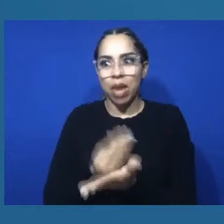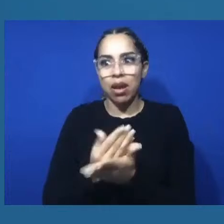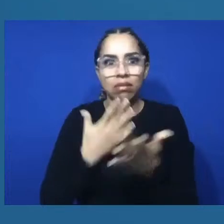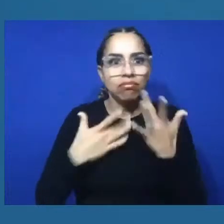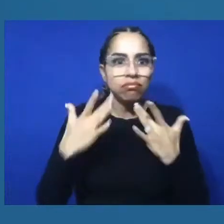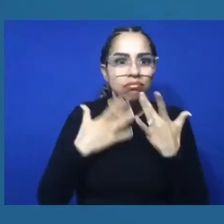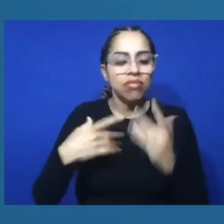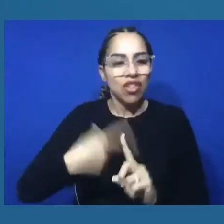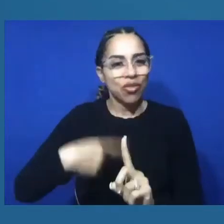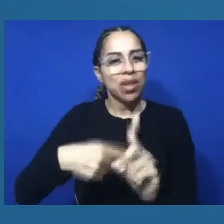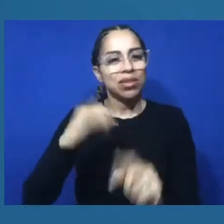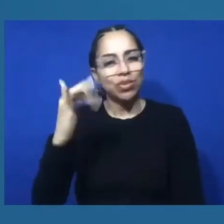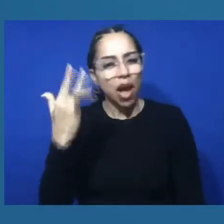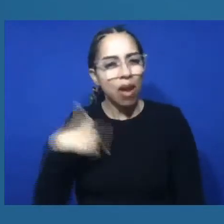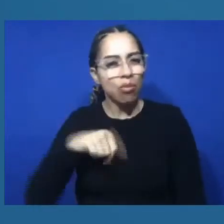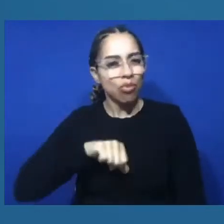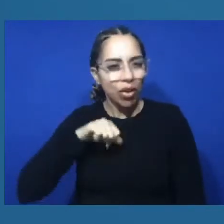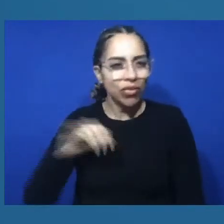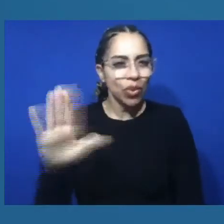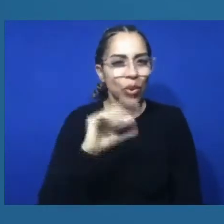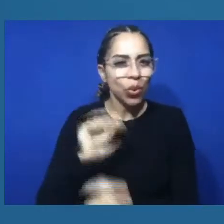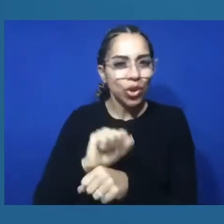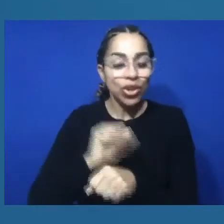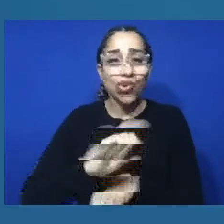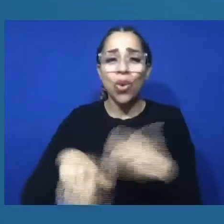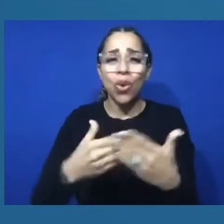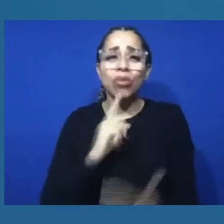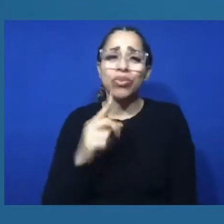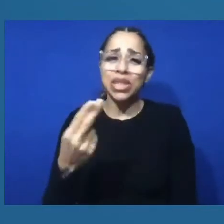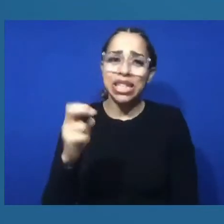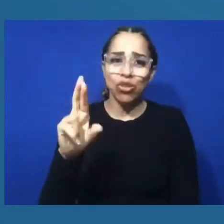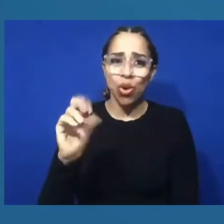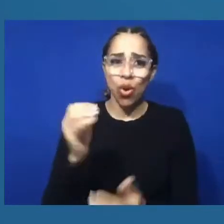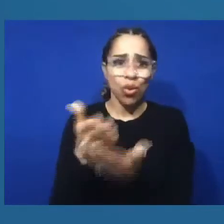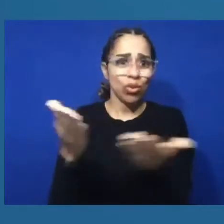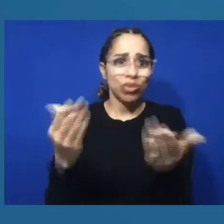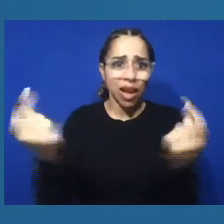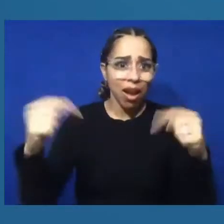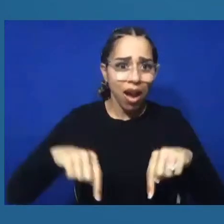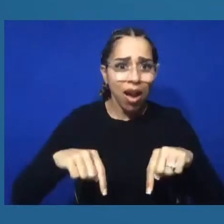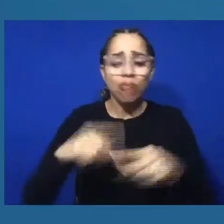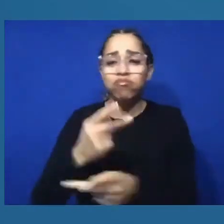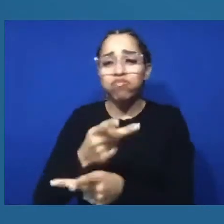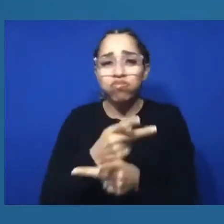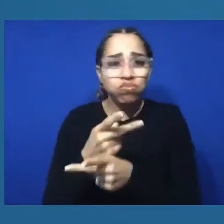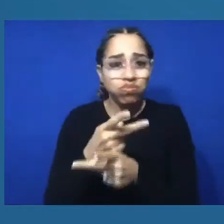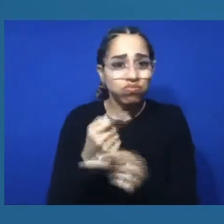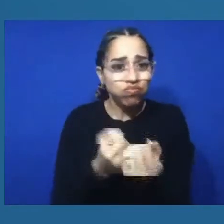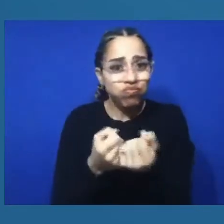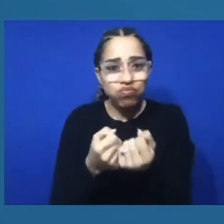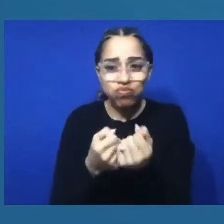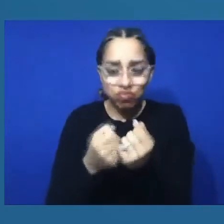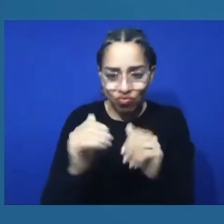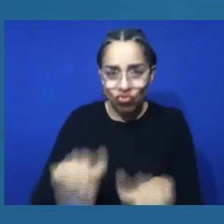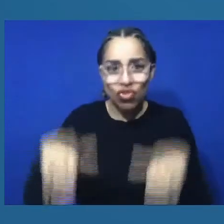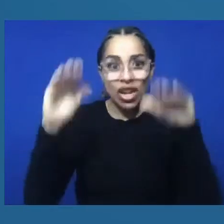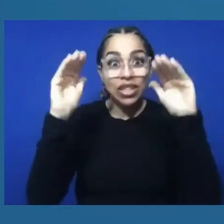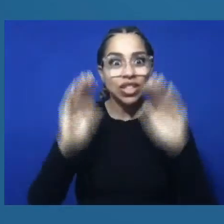doing here and all the true heroes, as I mentioned, who come here and nurture these children and just to teach them the